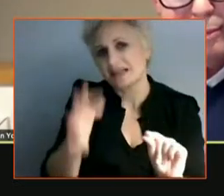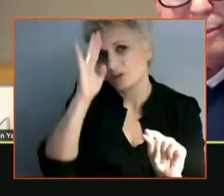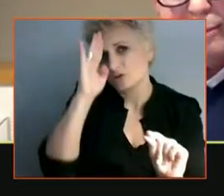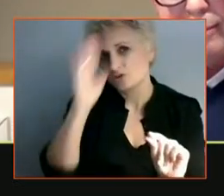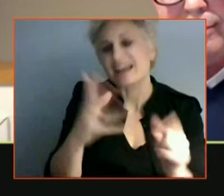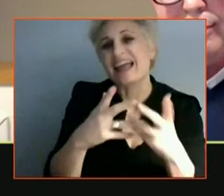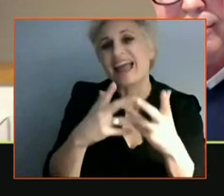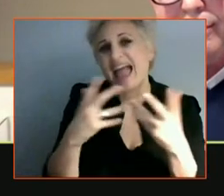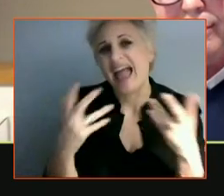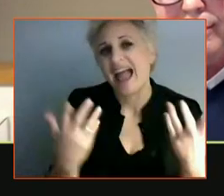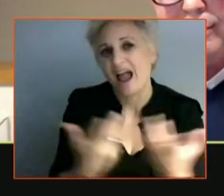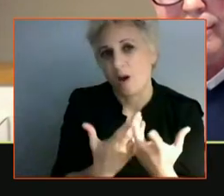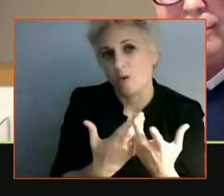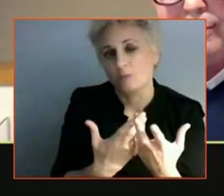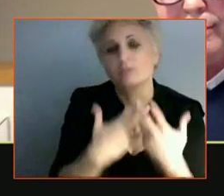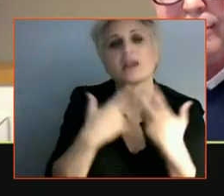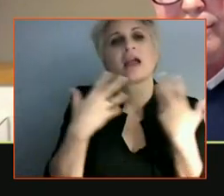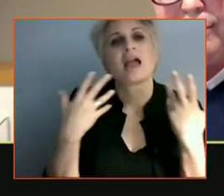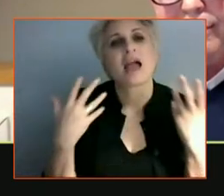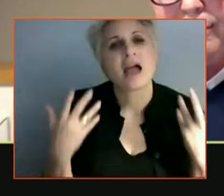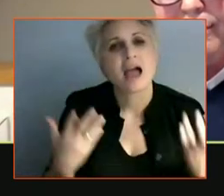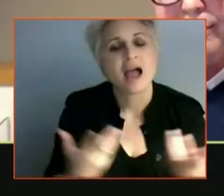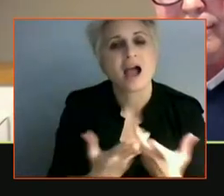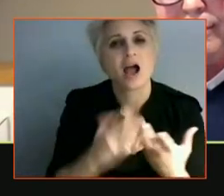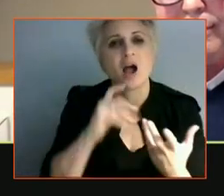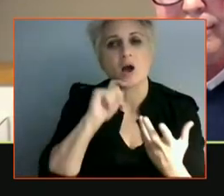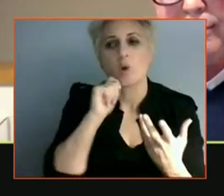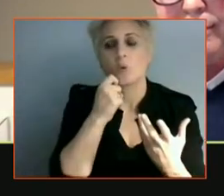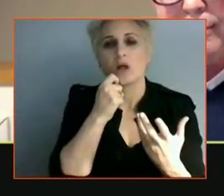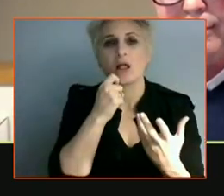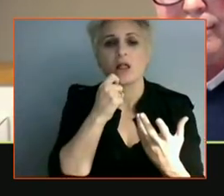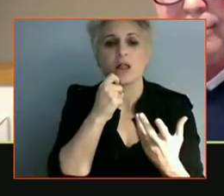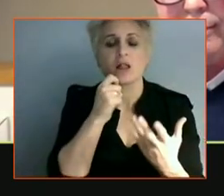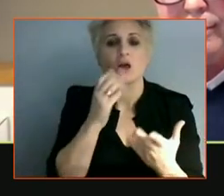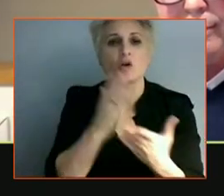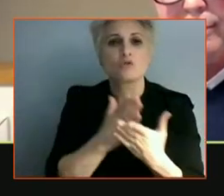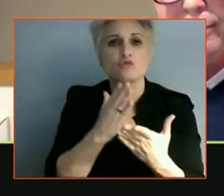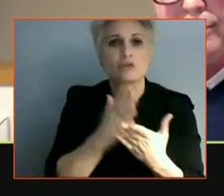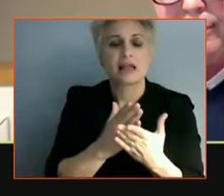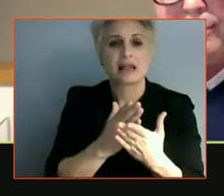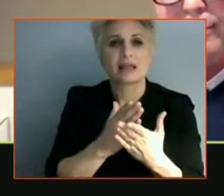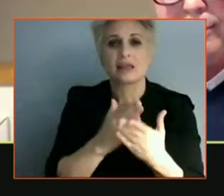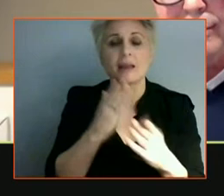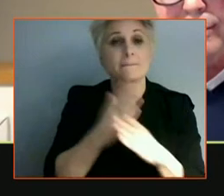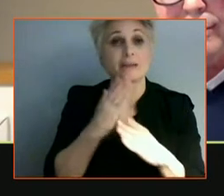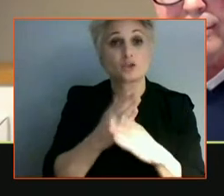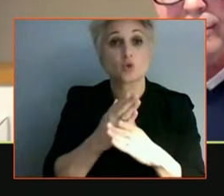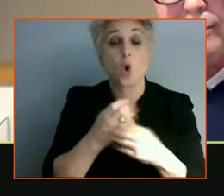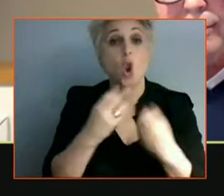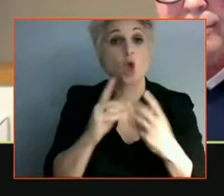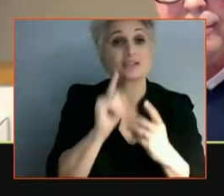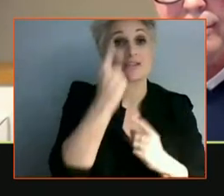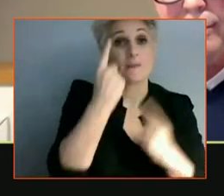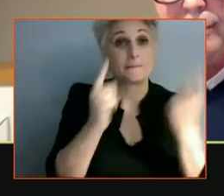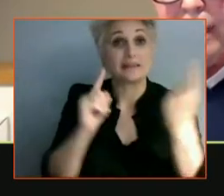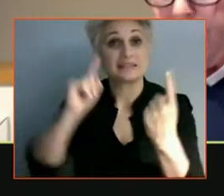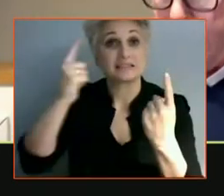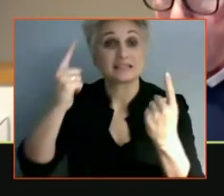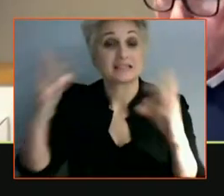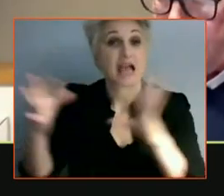put, how will you get a cross-sector or cross-ministerial approach going? And is that something you even consider